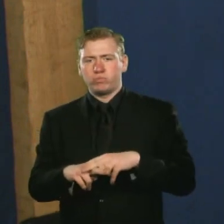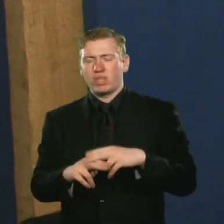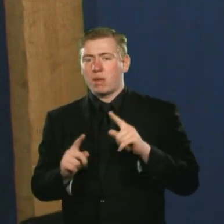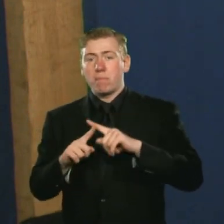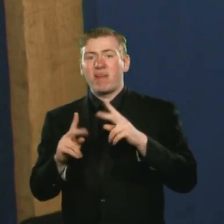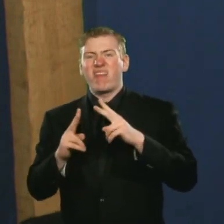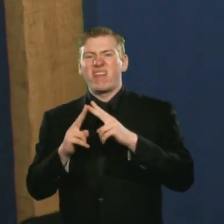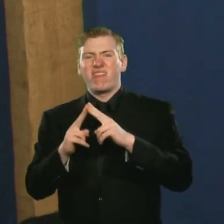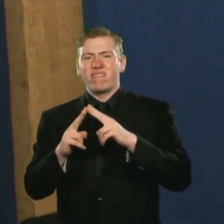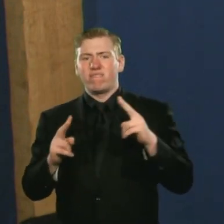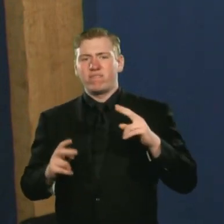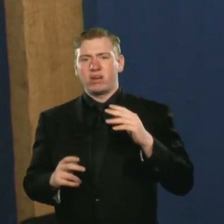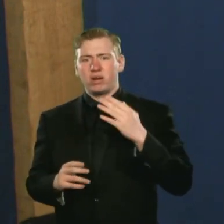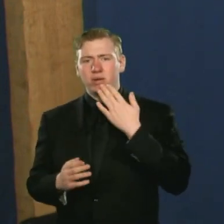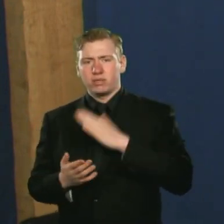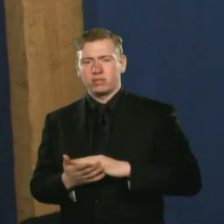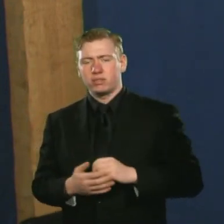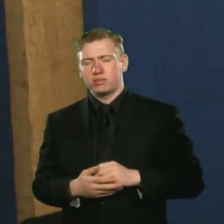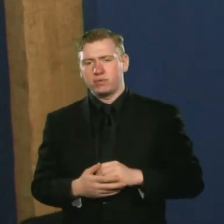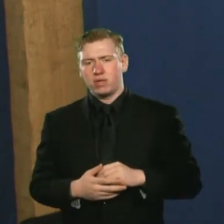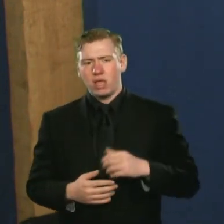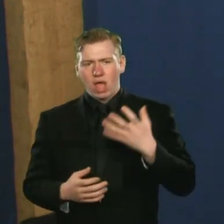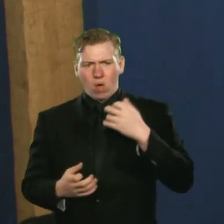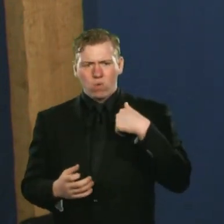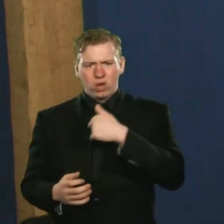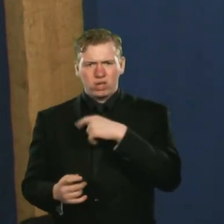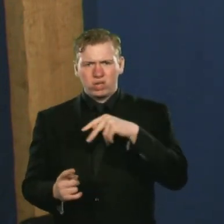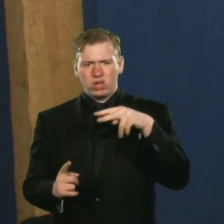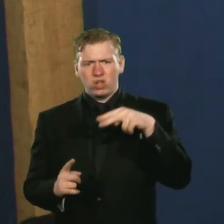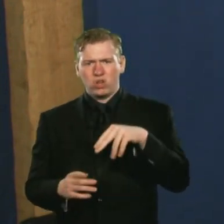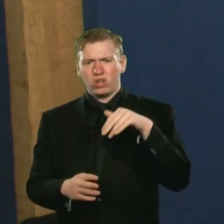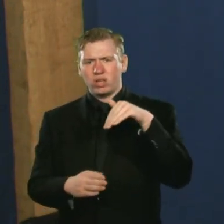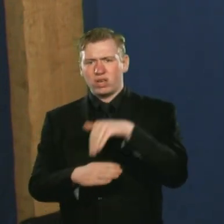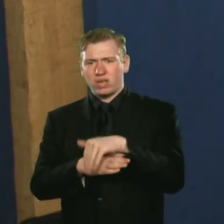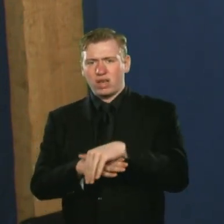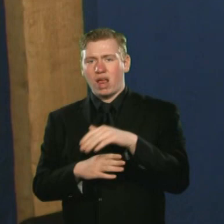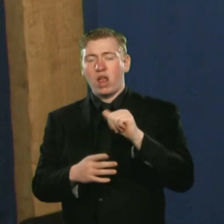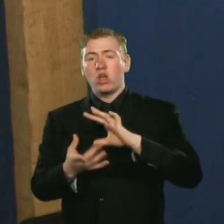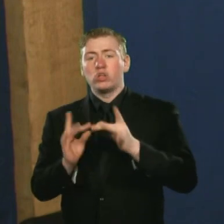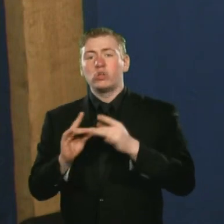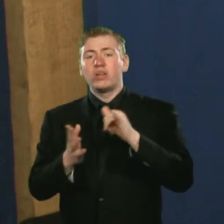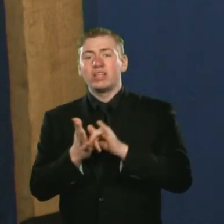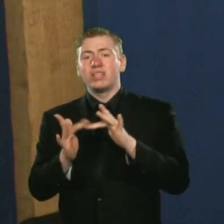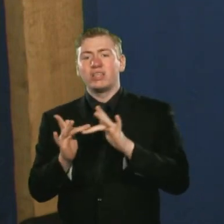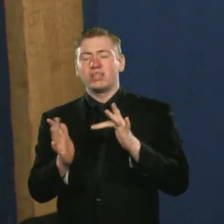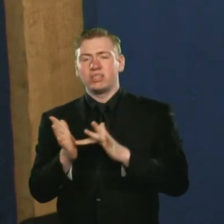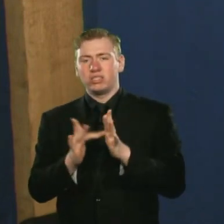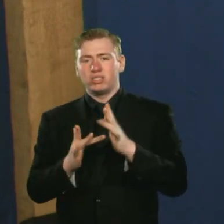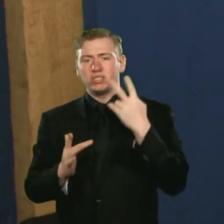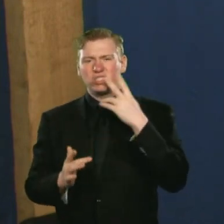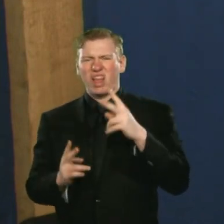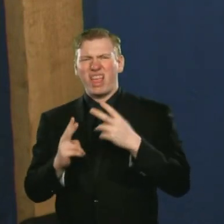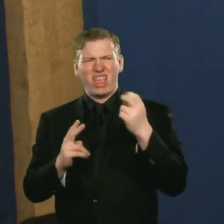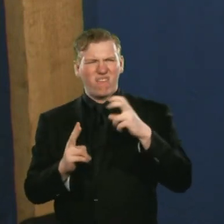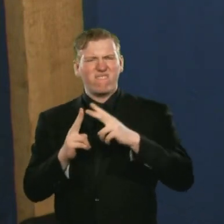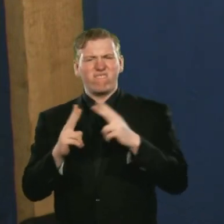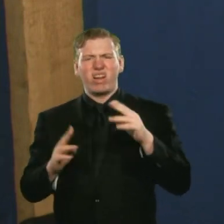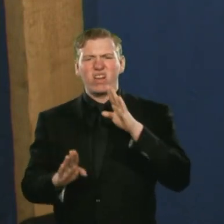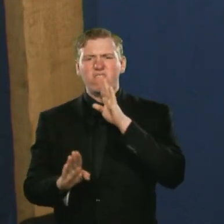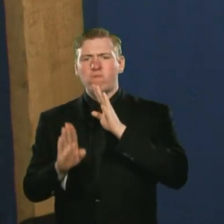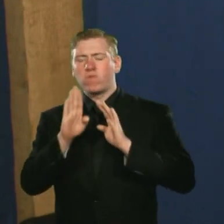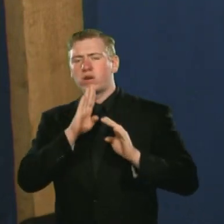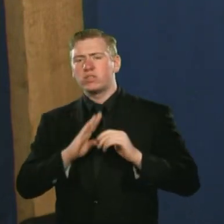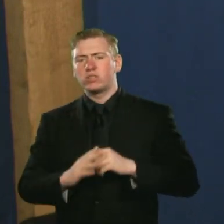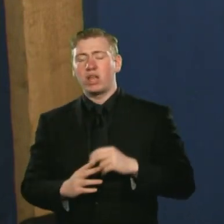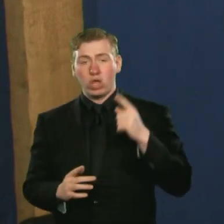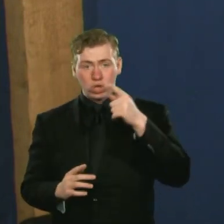very wicked. I want us to look at tonight a story that Jesus saw, and he was very frustrated. And